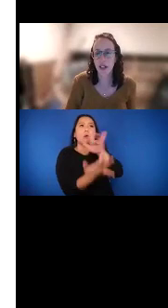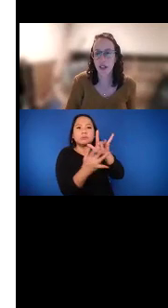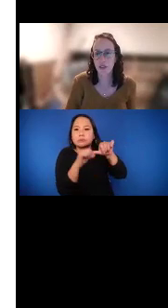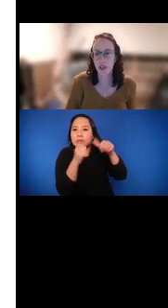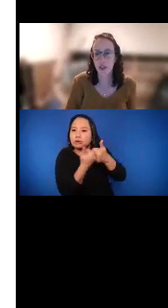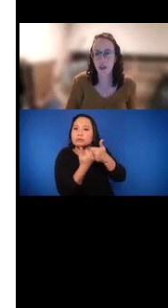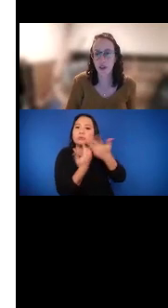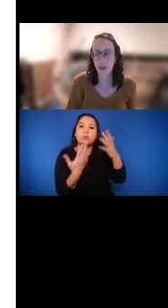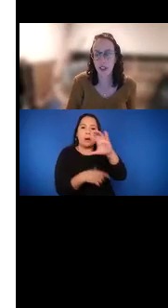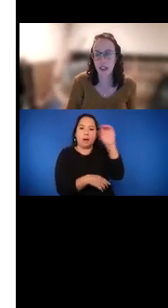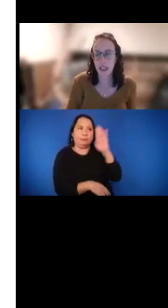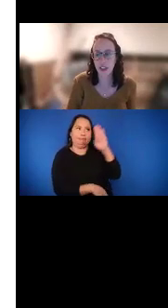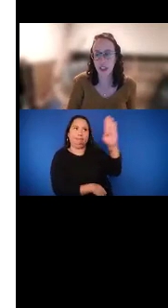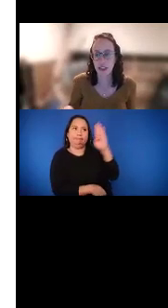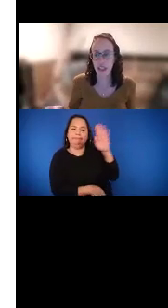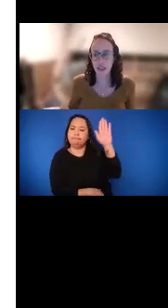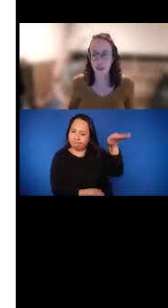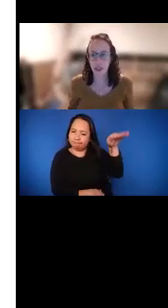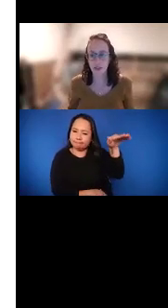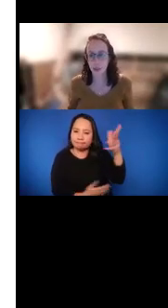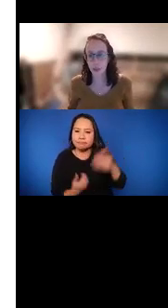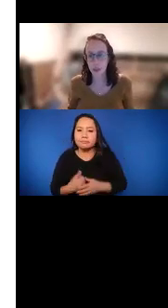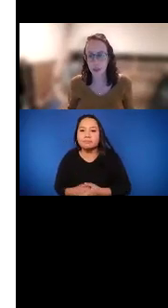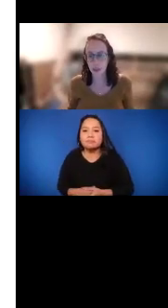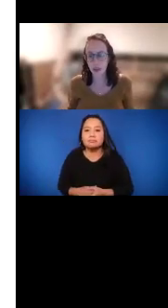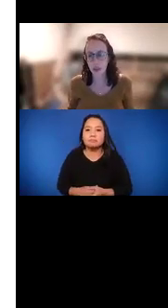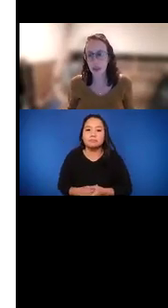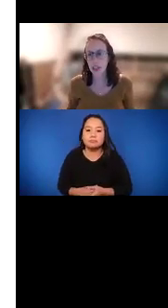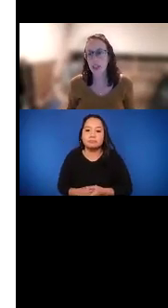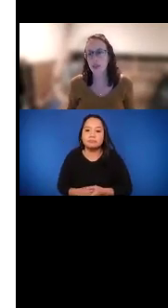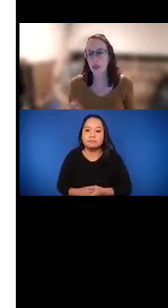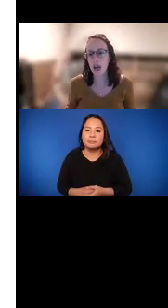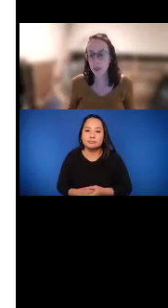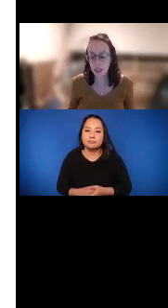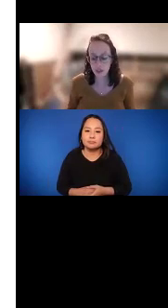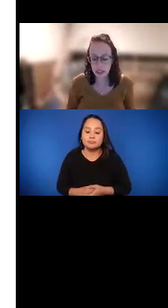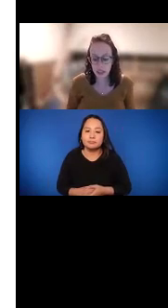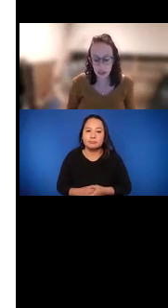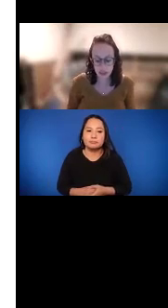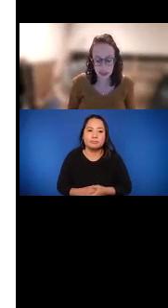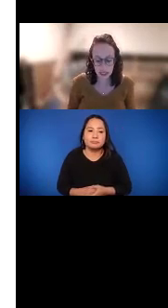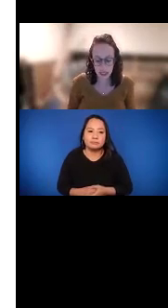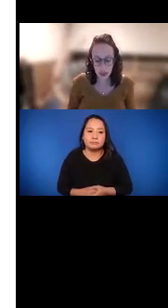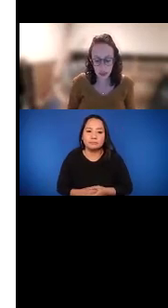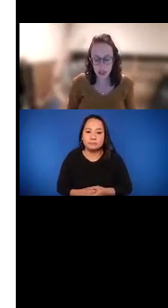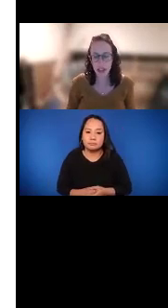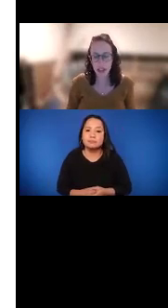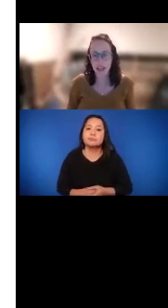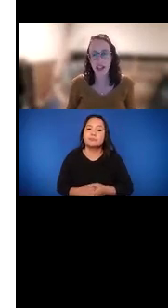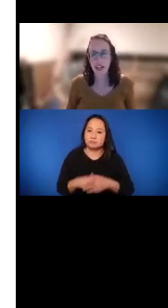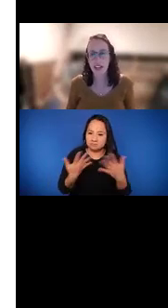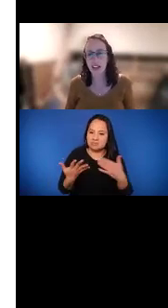Here are a few organizations that you can report to if you have been a victim of a